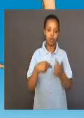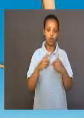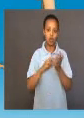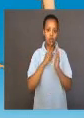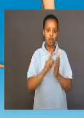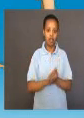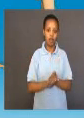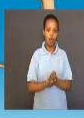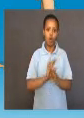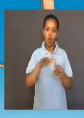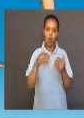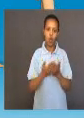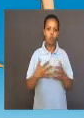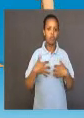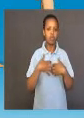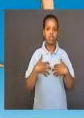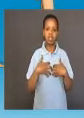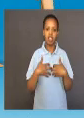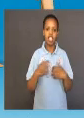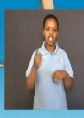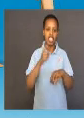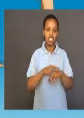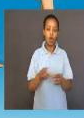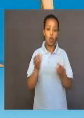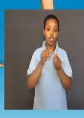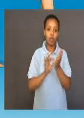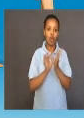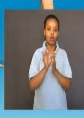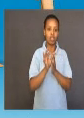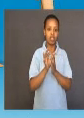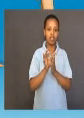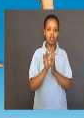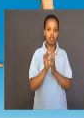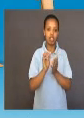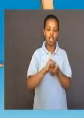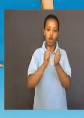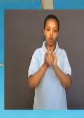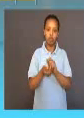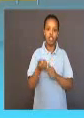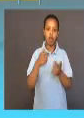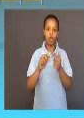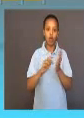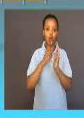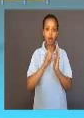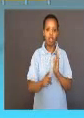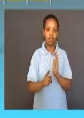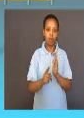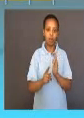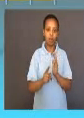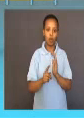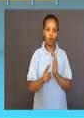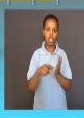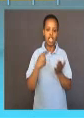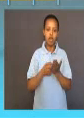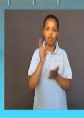All animals change over time as a result of their ability